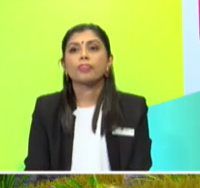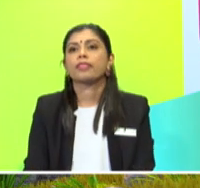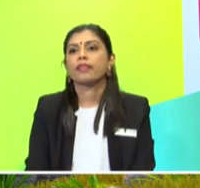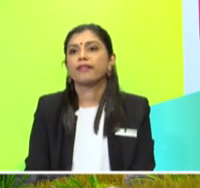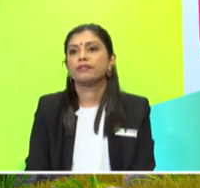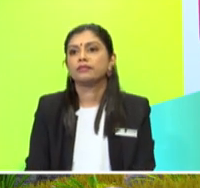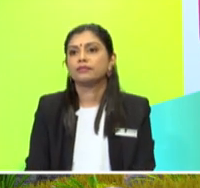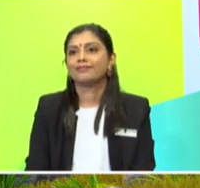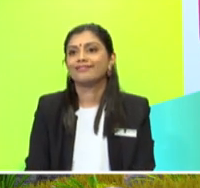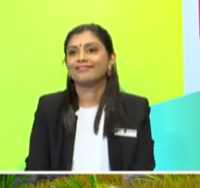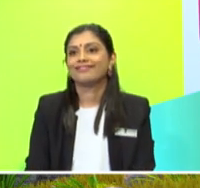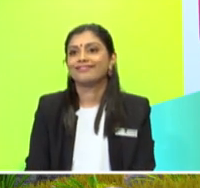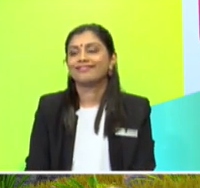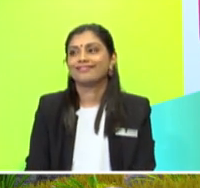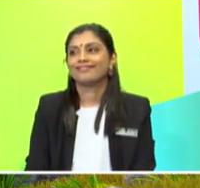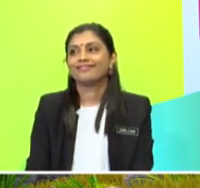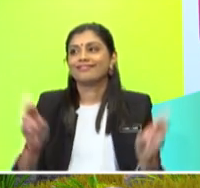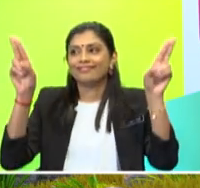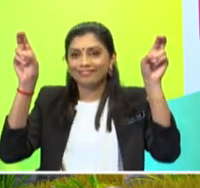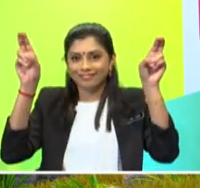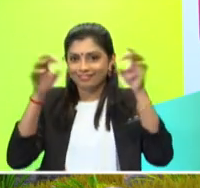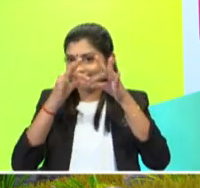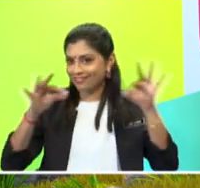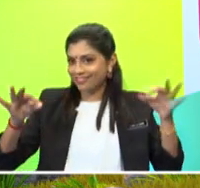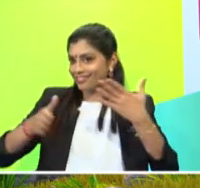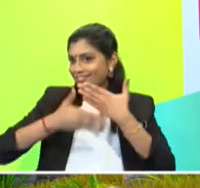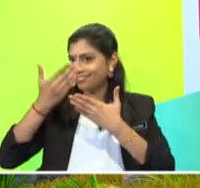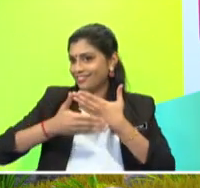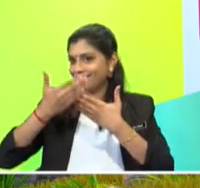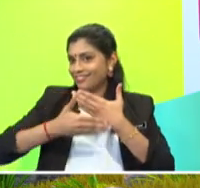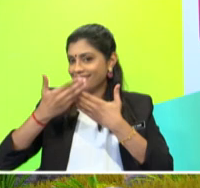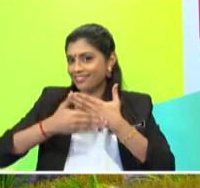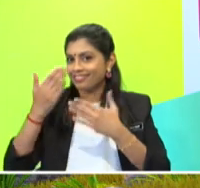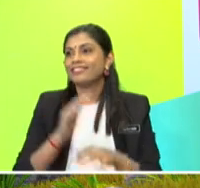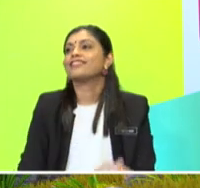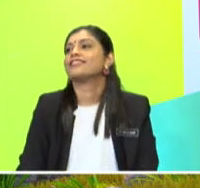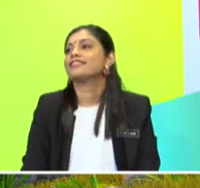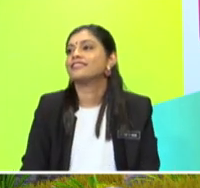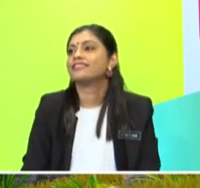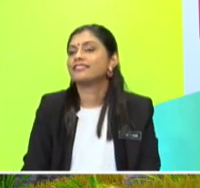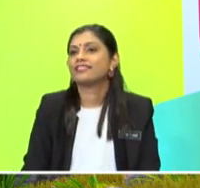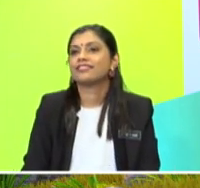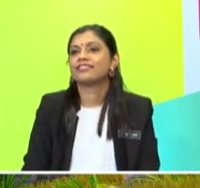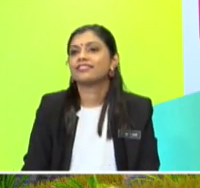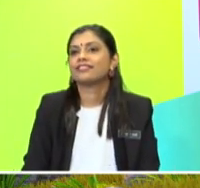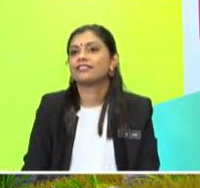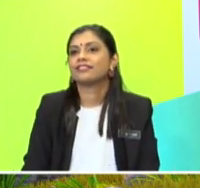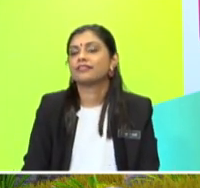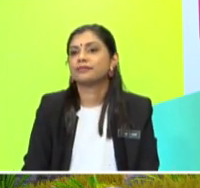the easy job because he just needs to combine everything. Good job. Very smart, like you. Okay, go. Over to you, Iman.